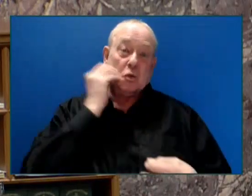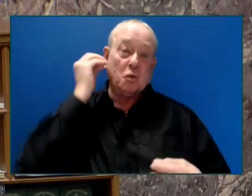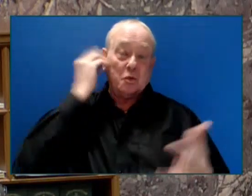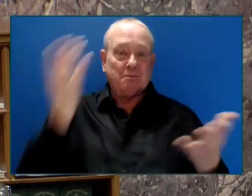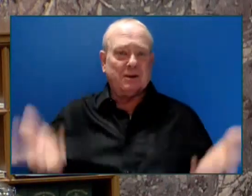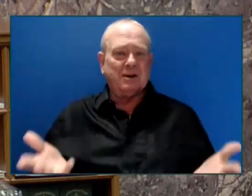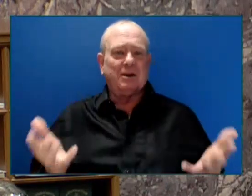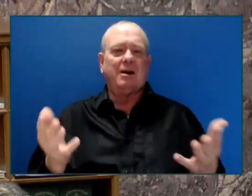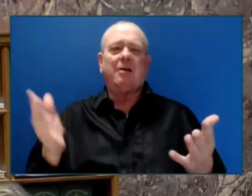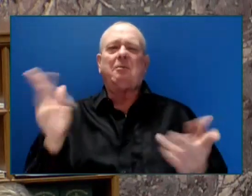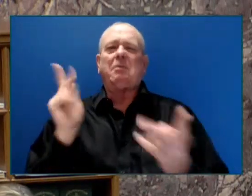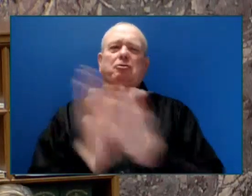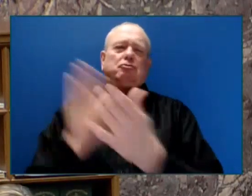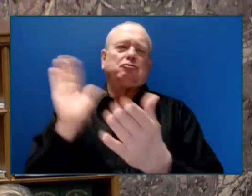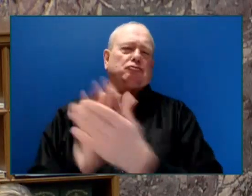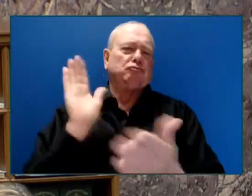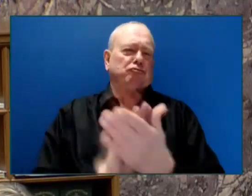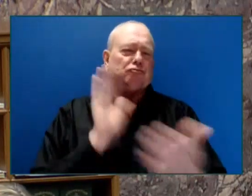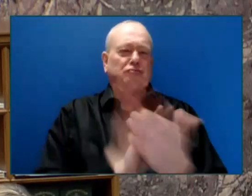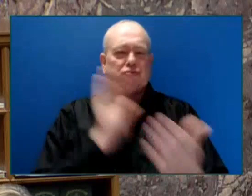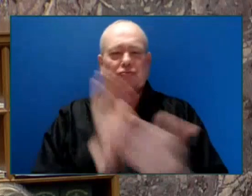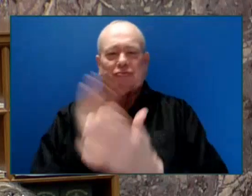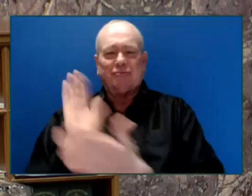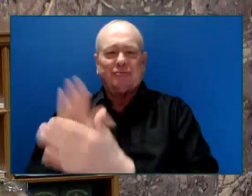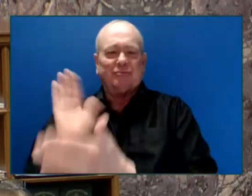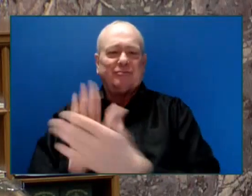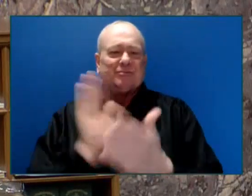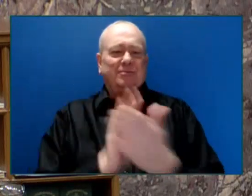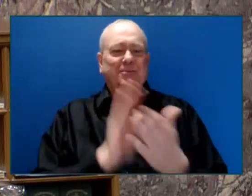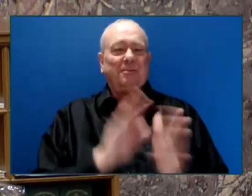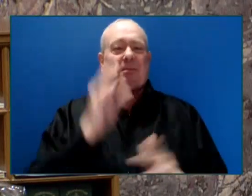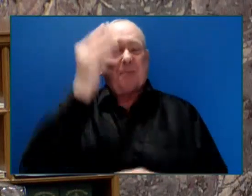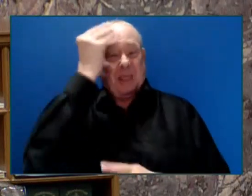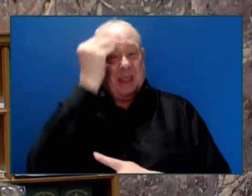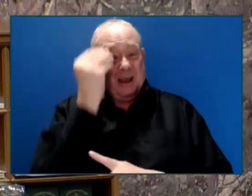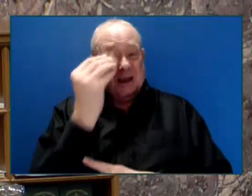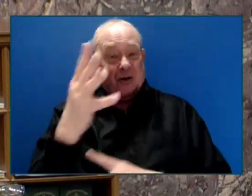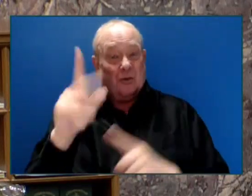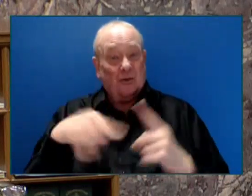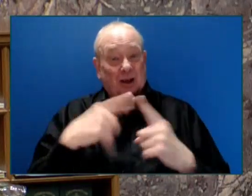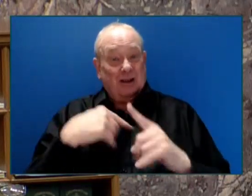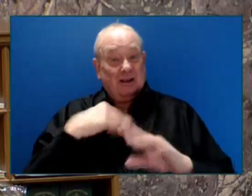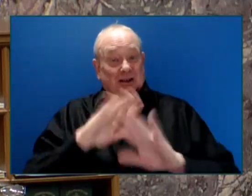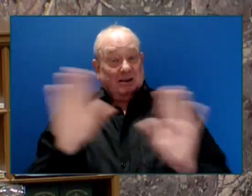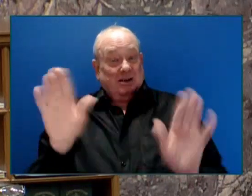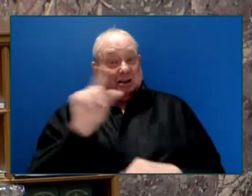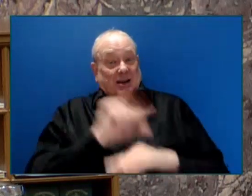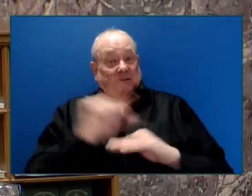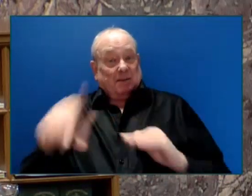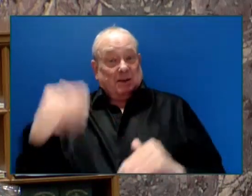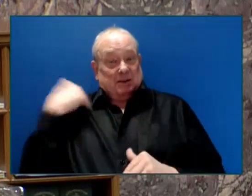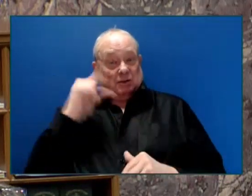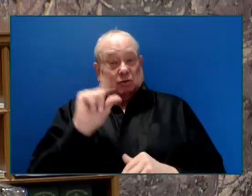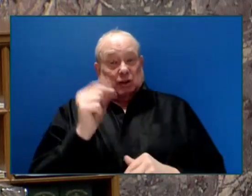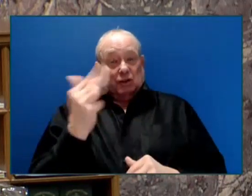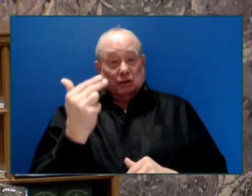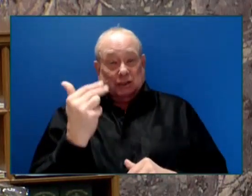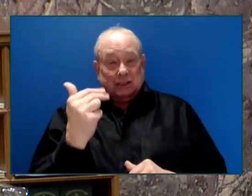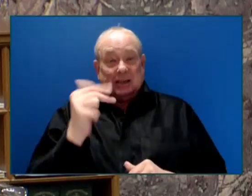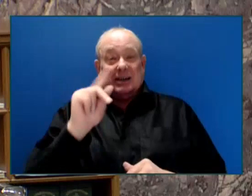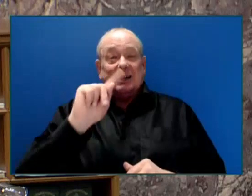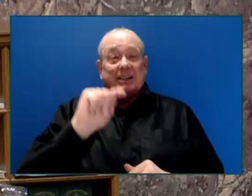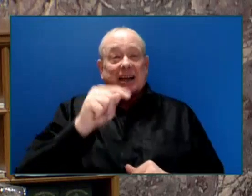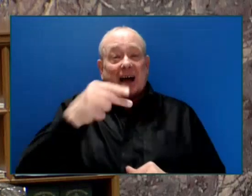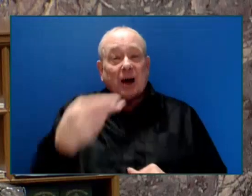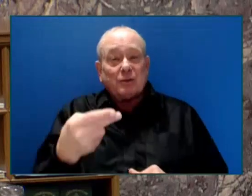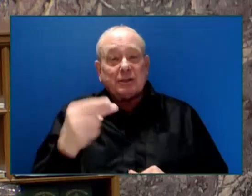I can tell you this, Mr. Speaker, when I left government in 2013, the average townhome in Surrey was about $400,000. Today, under the genius of the NDP, it's